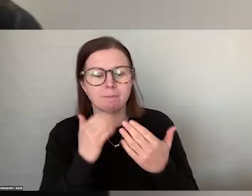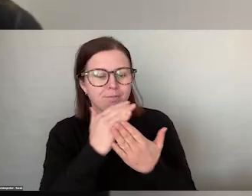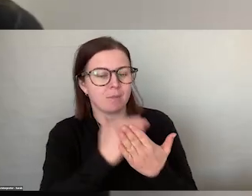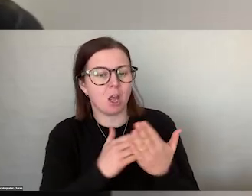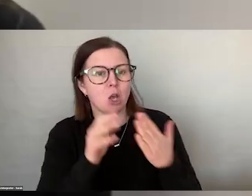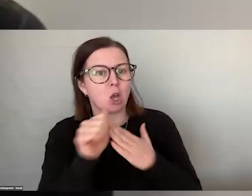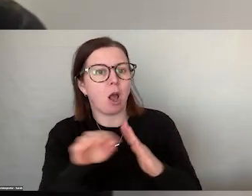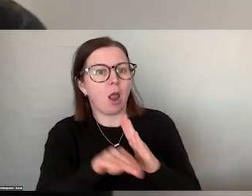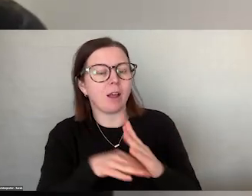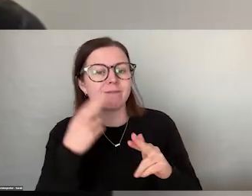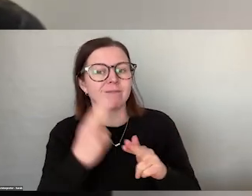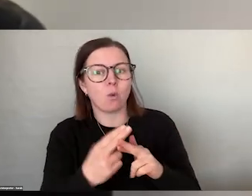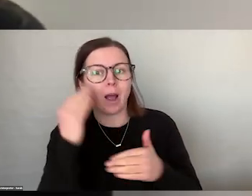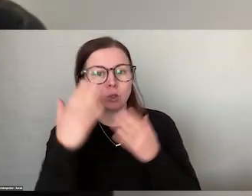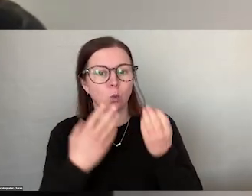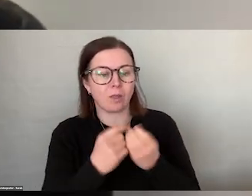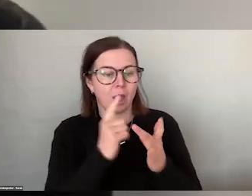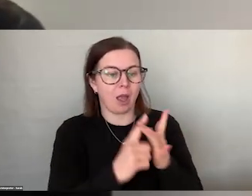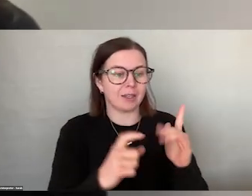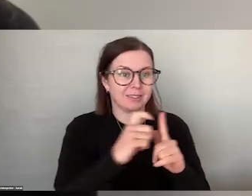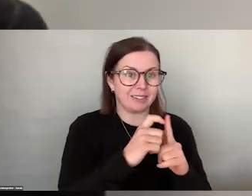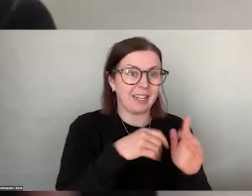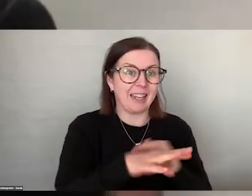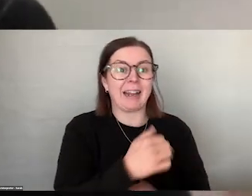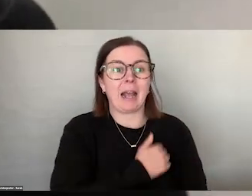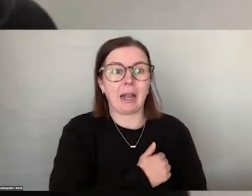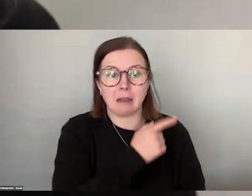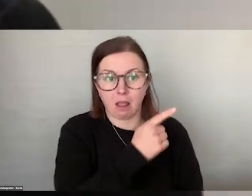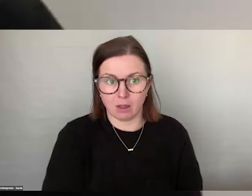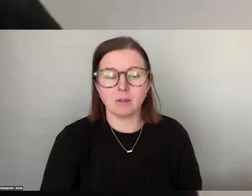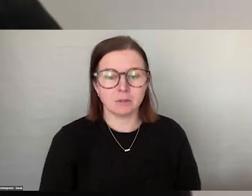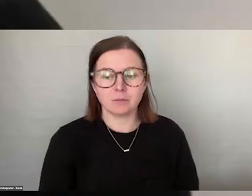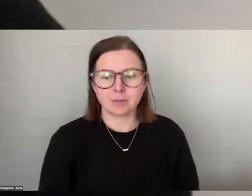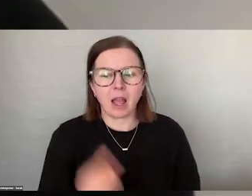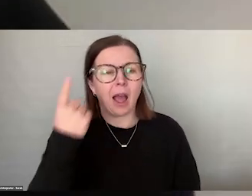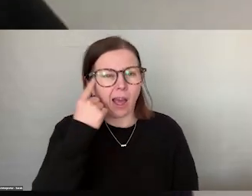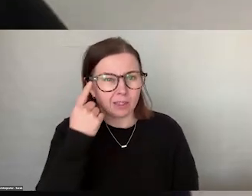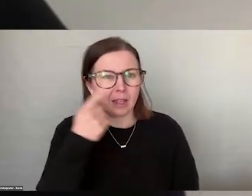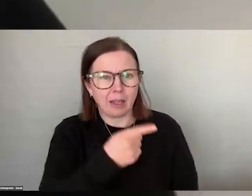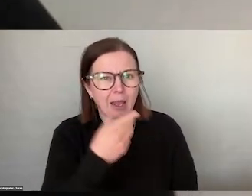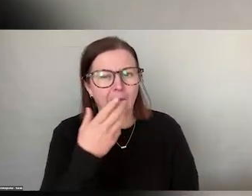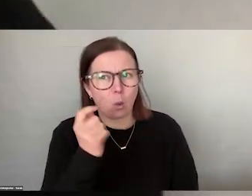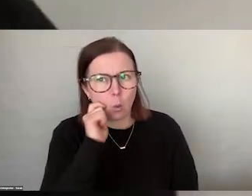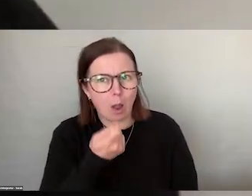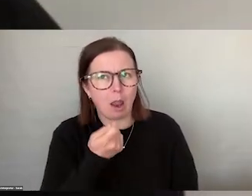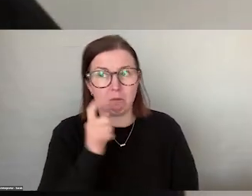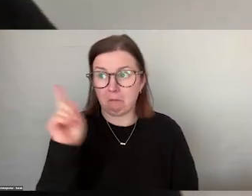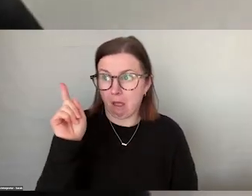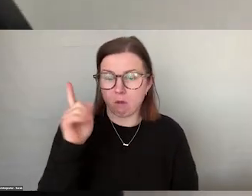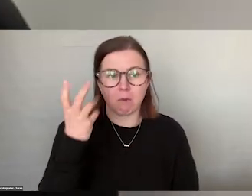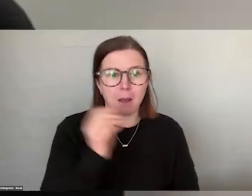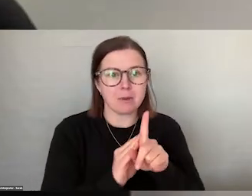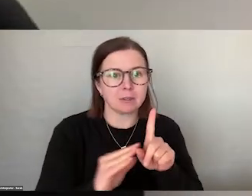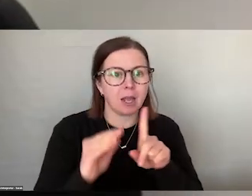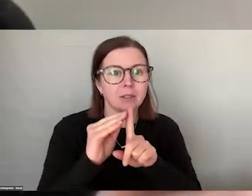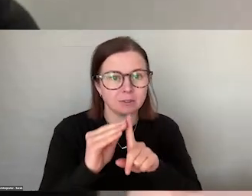for adults with intellectual disability that are Canadian. And I think they're being updated soon or now. And I